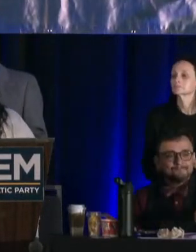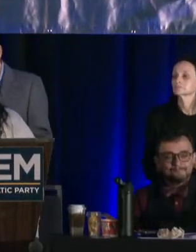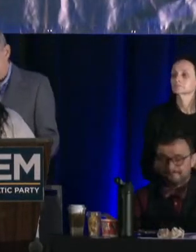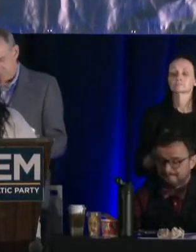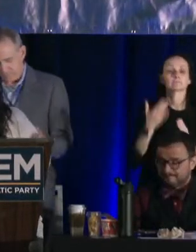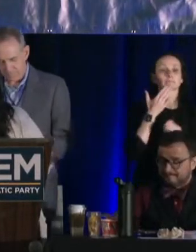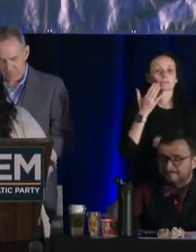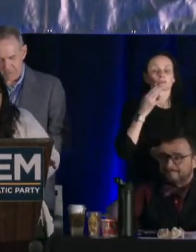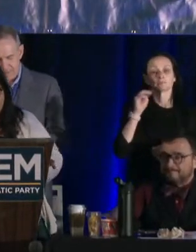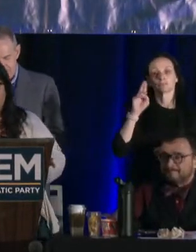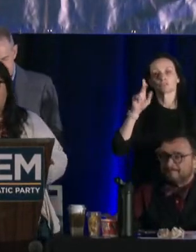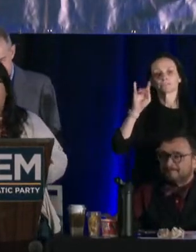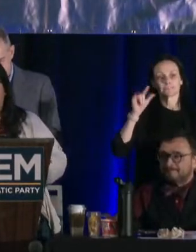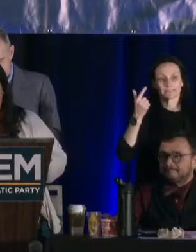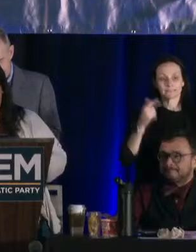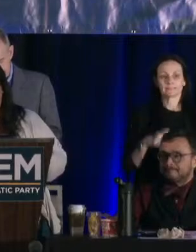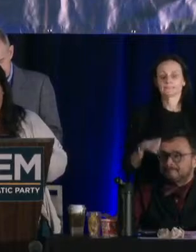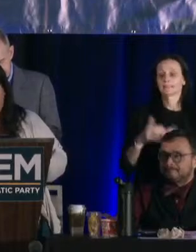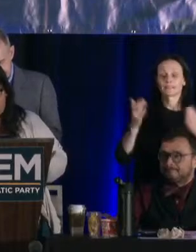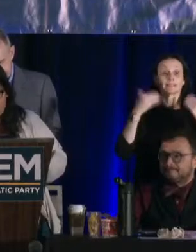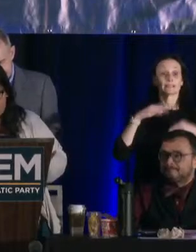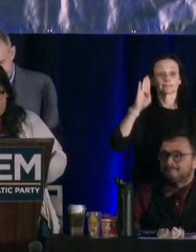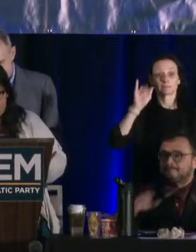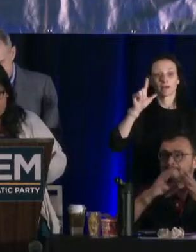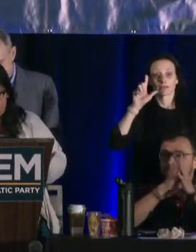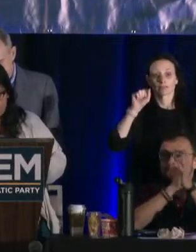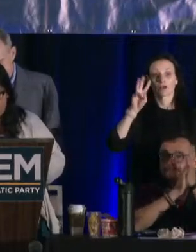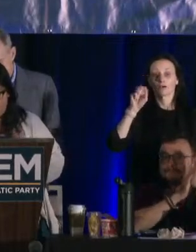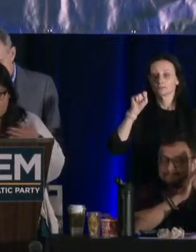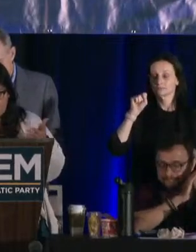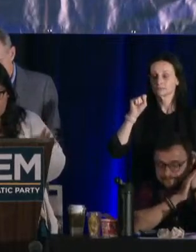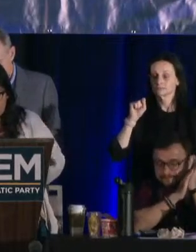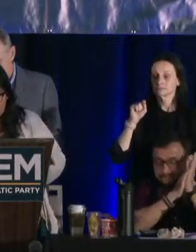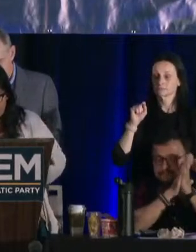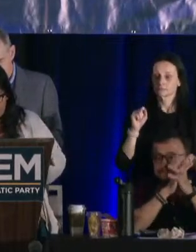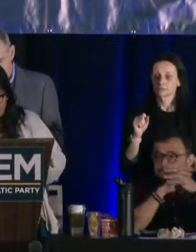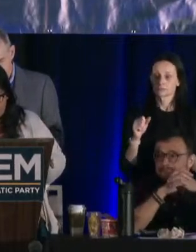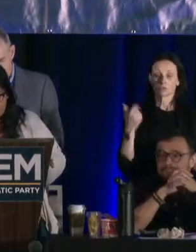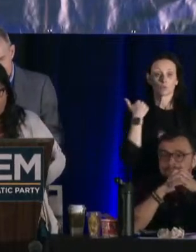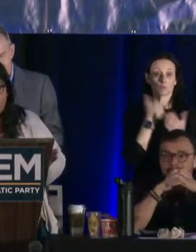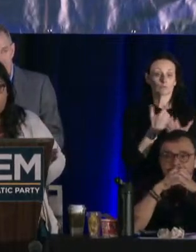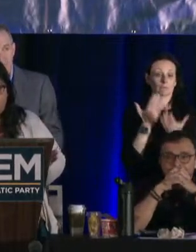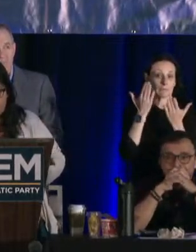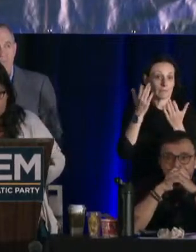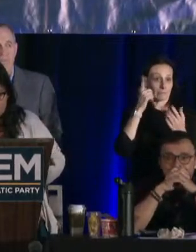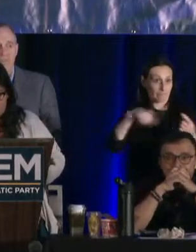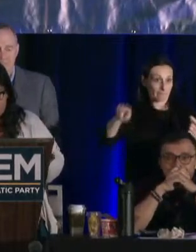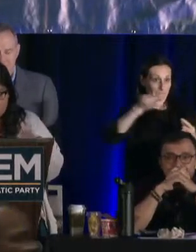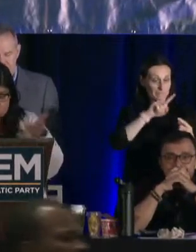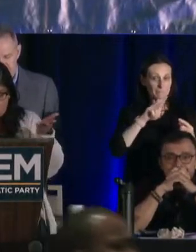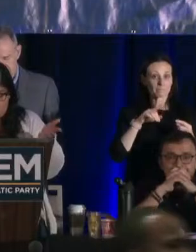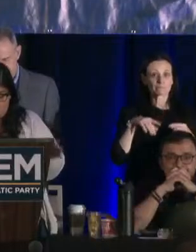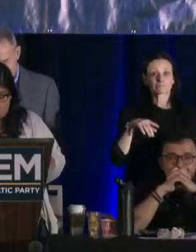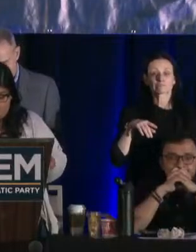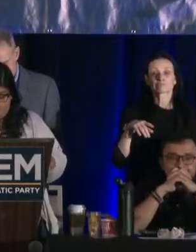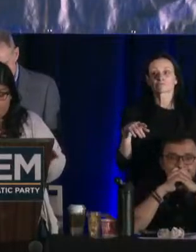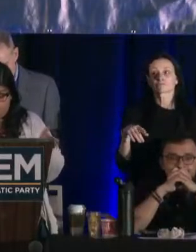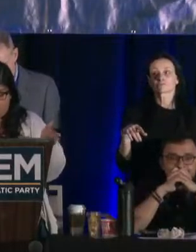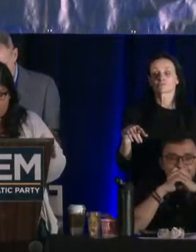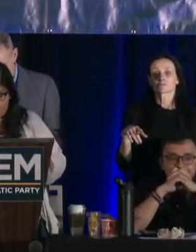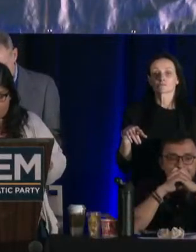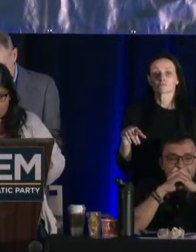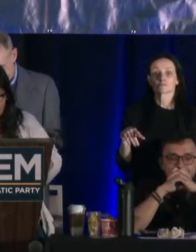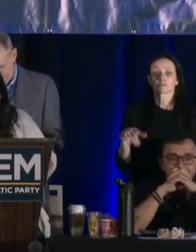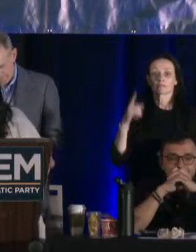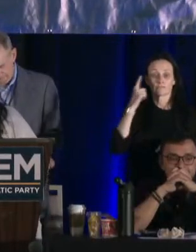Thank you, Mr. King. So the next bylaw that we put forth to you before